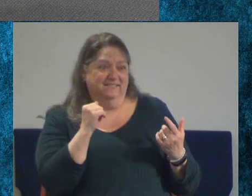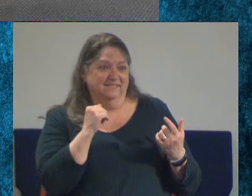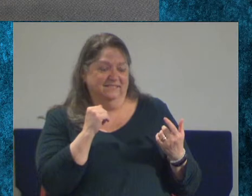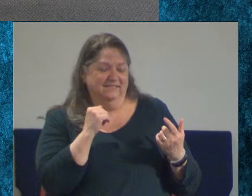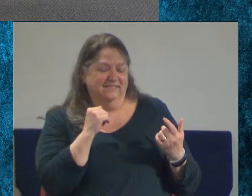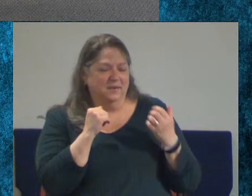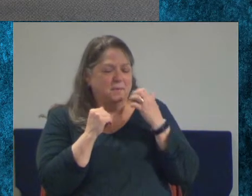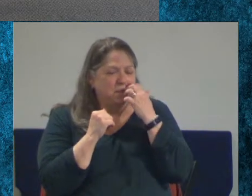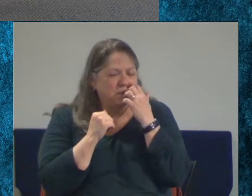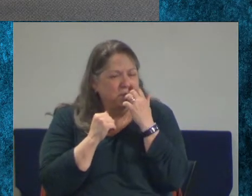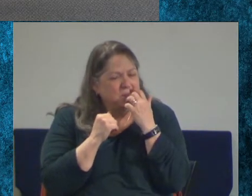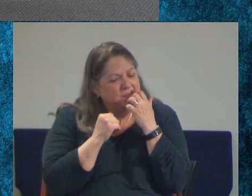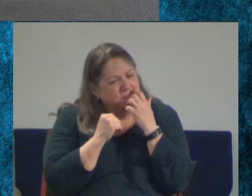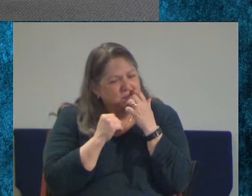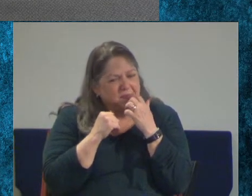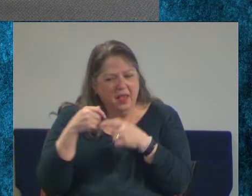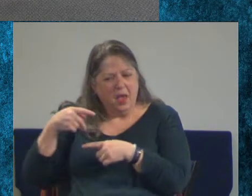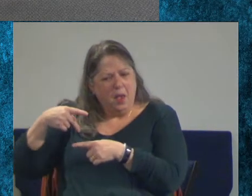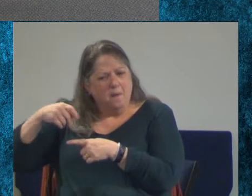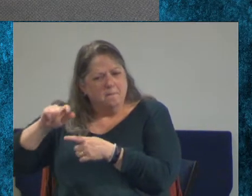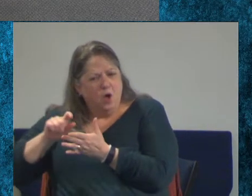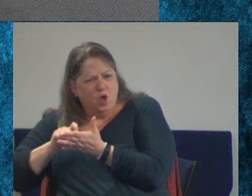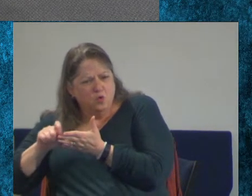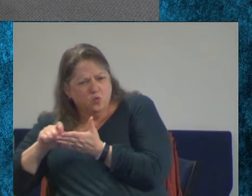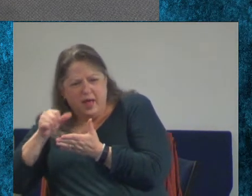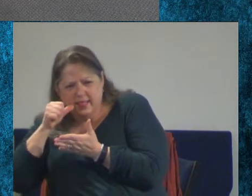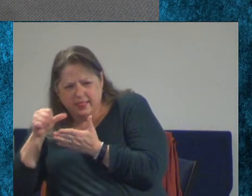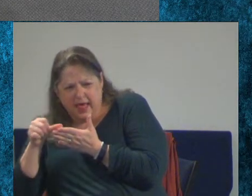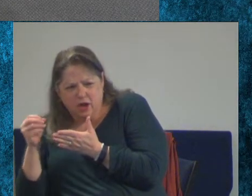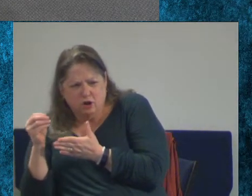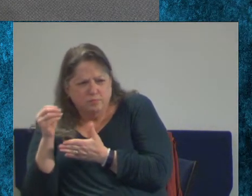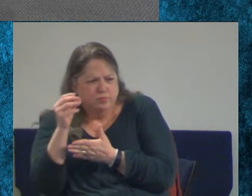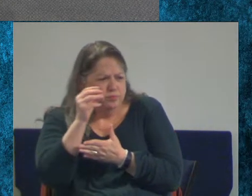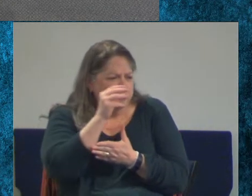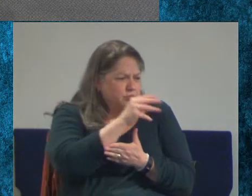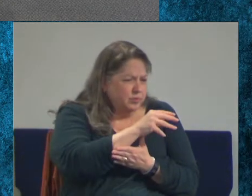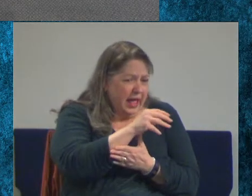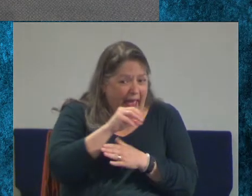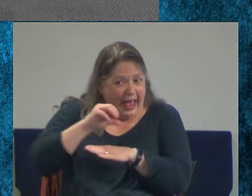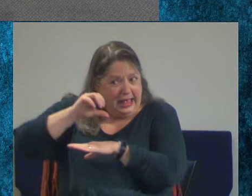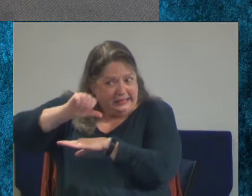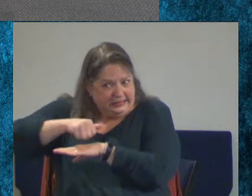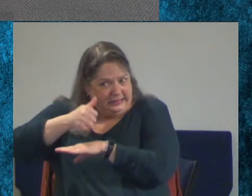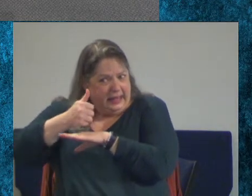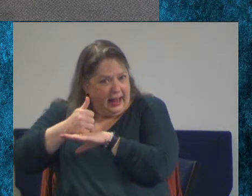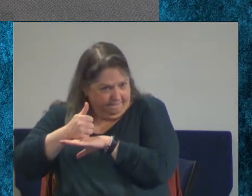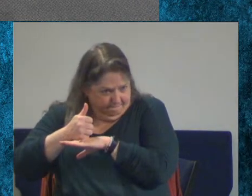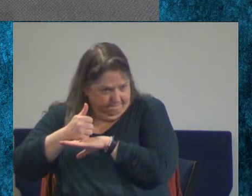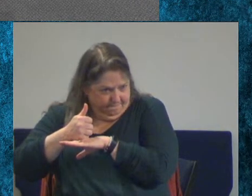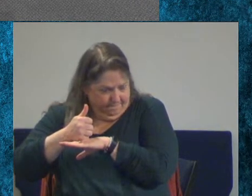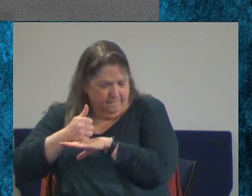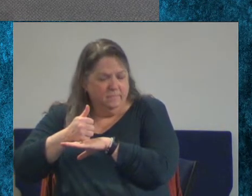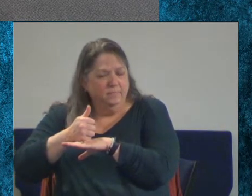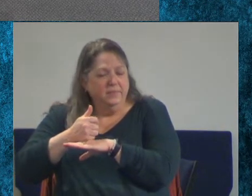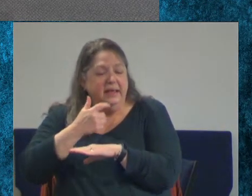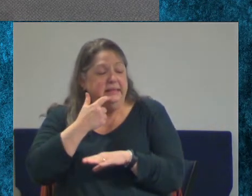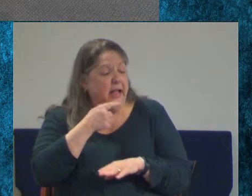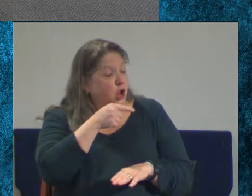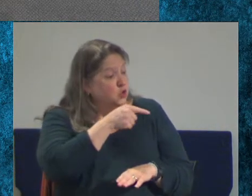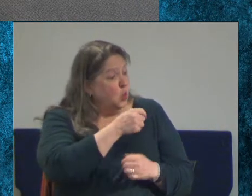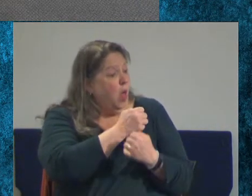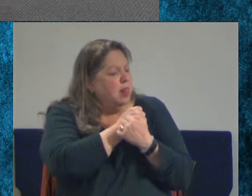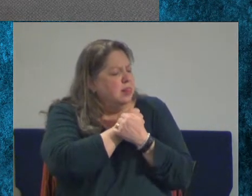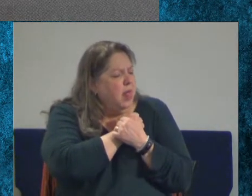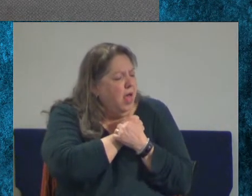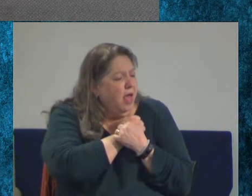he even recognizes, Paul does, that he emphasizes the word love for all the saints again in verse 7.